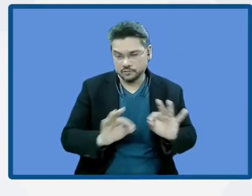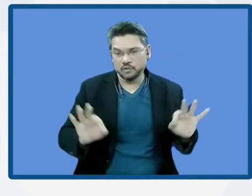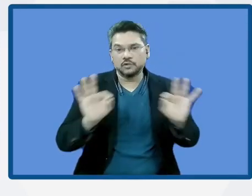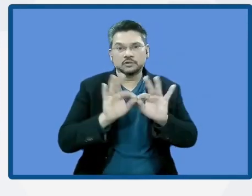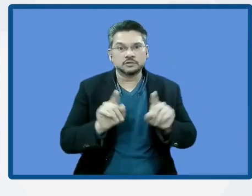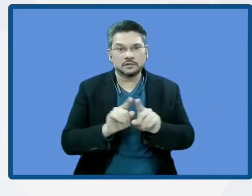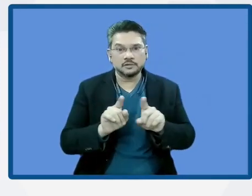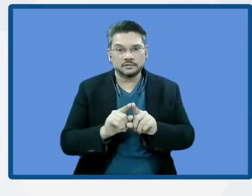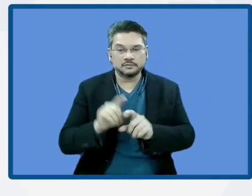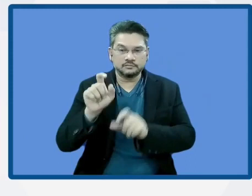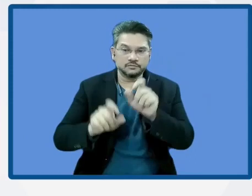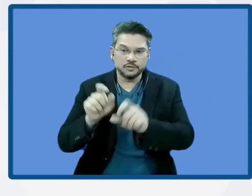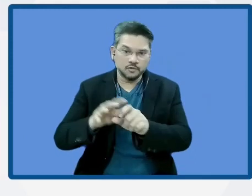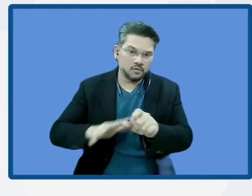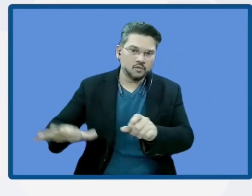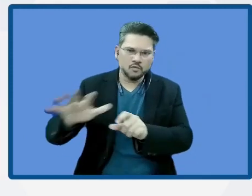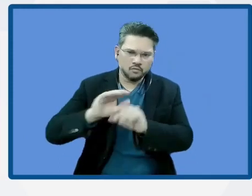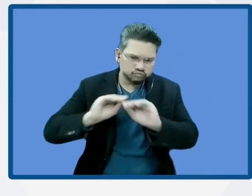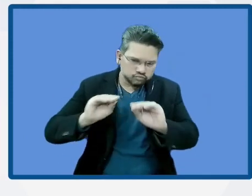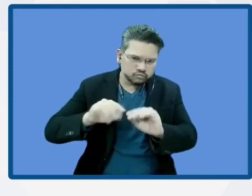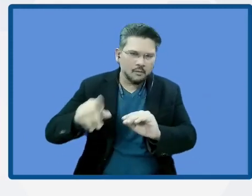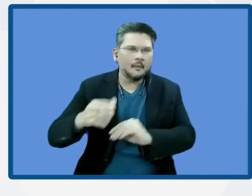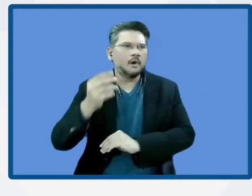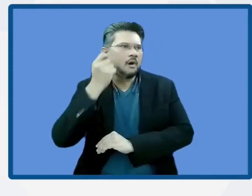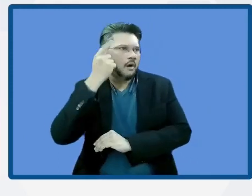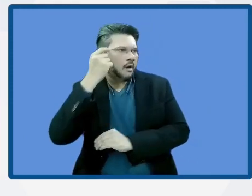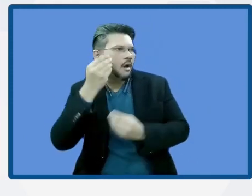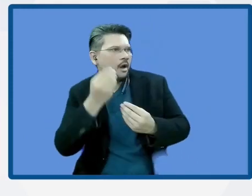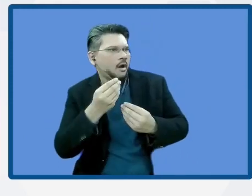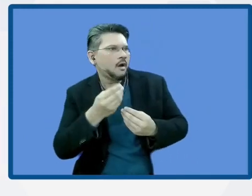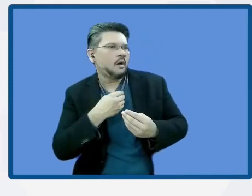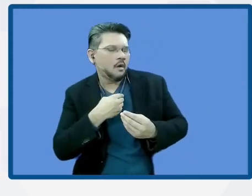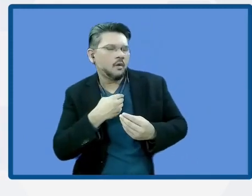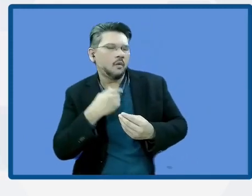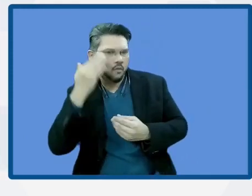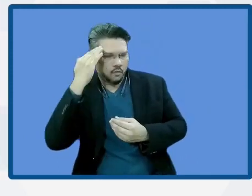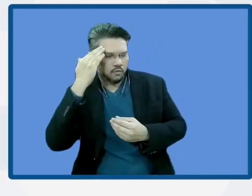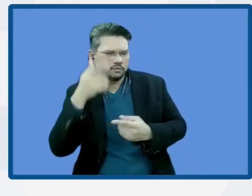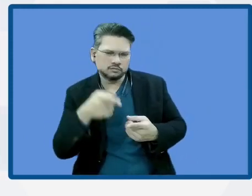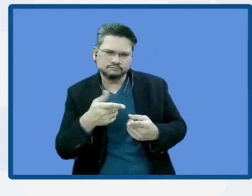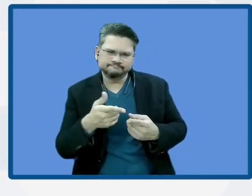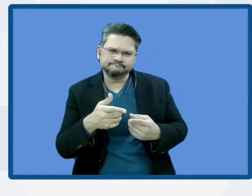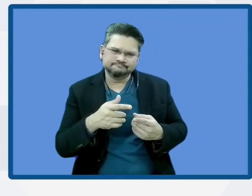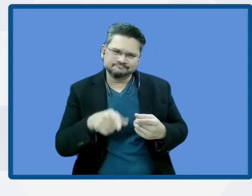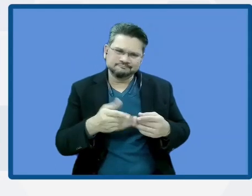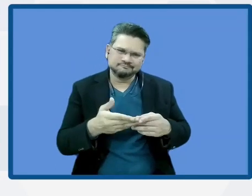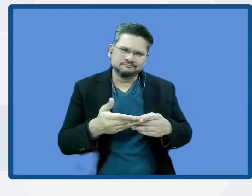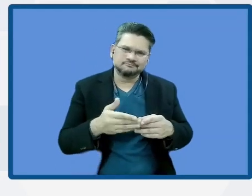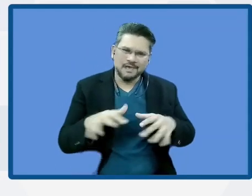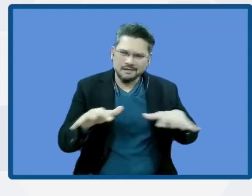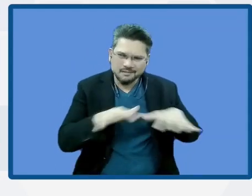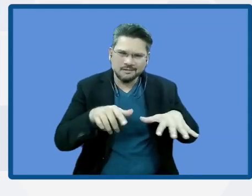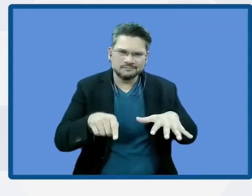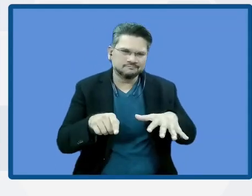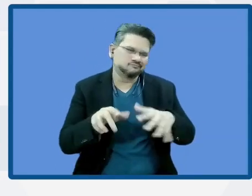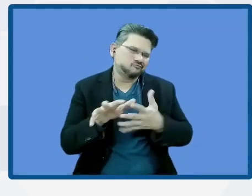to understand this. These earthquake systems sound quite complex, but as long as we are hitting this target of saving